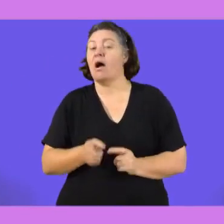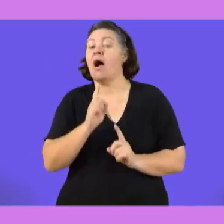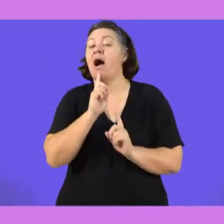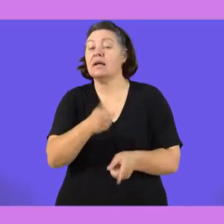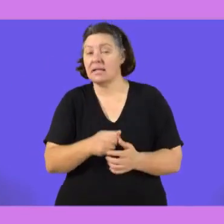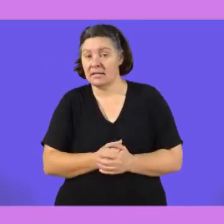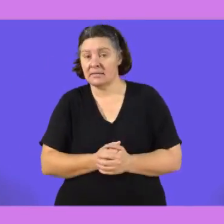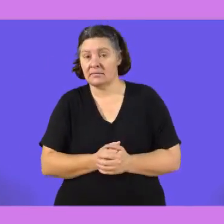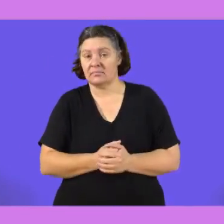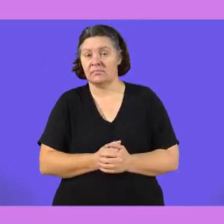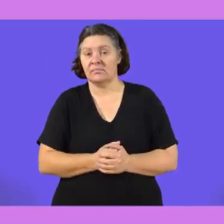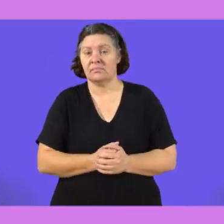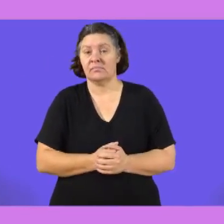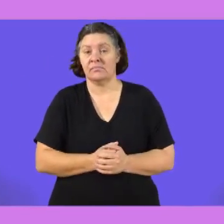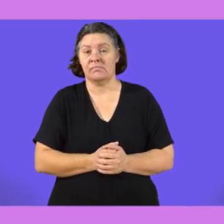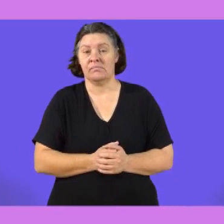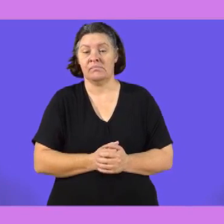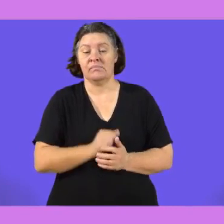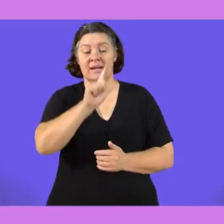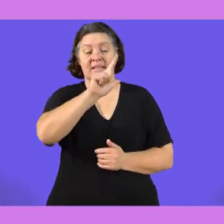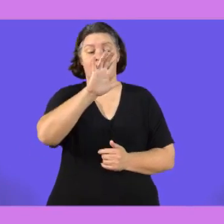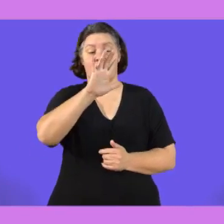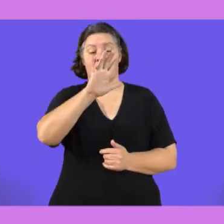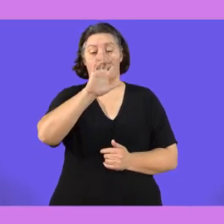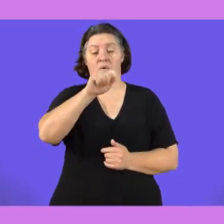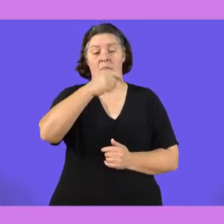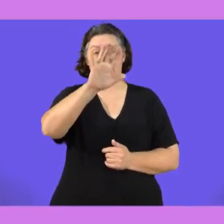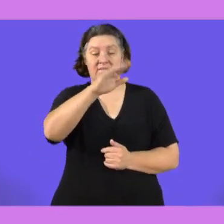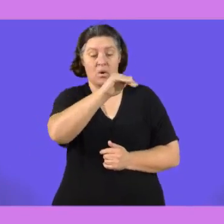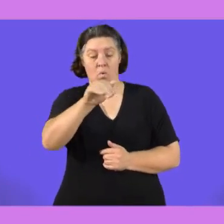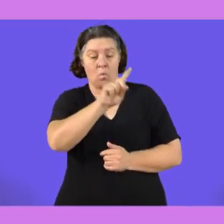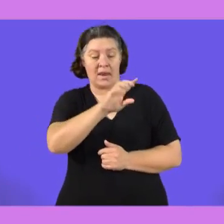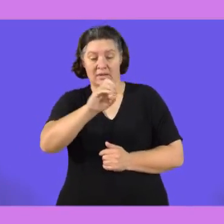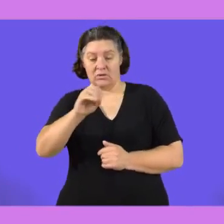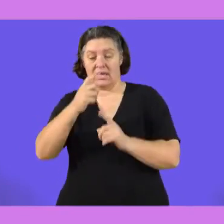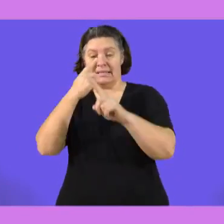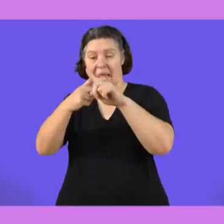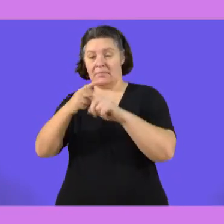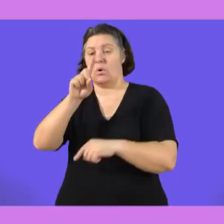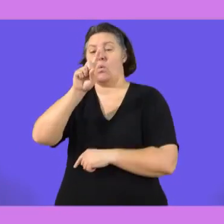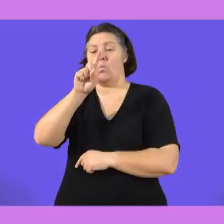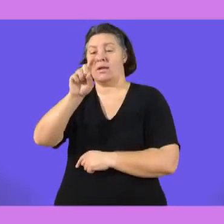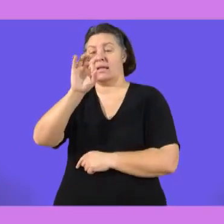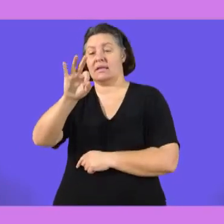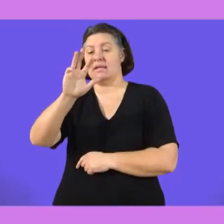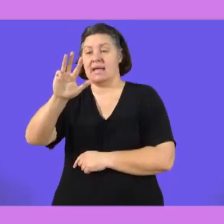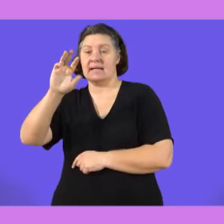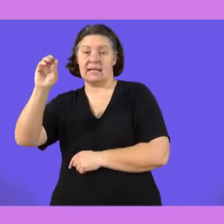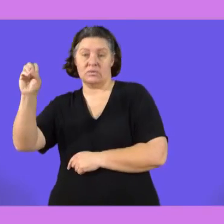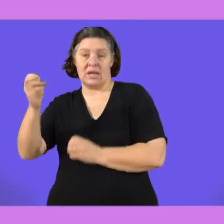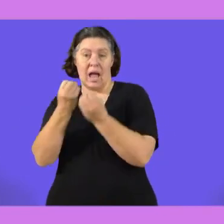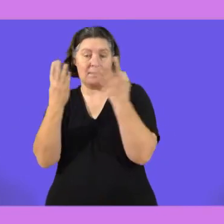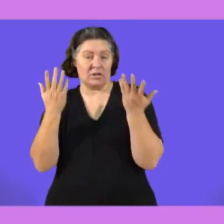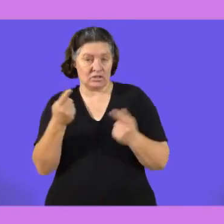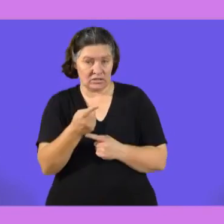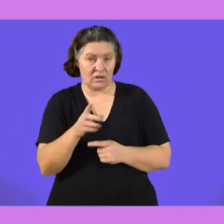we get? If we type that in, 7.5 divided by 100, multiply by 13,900.